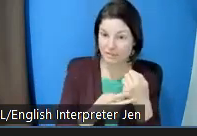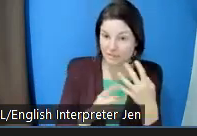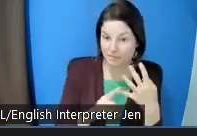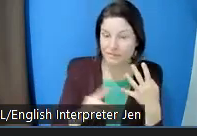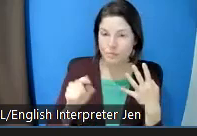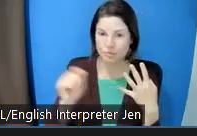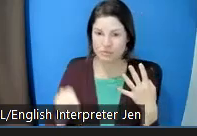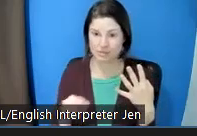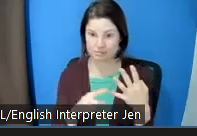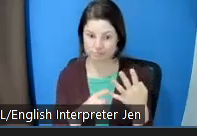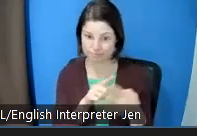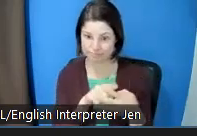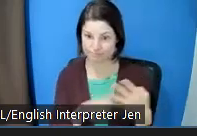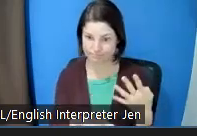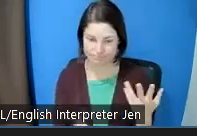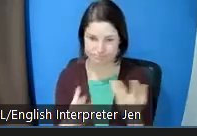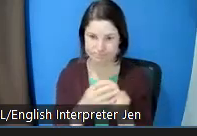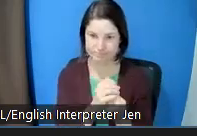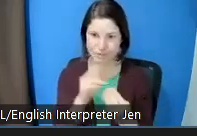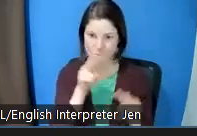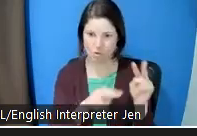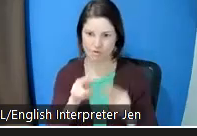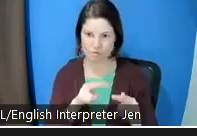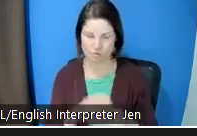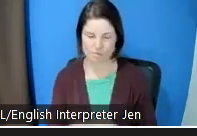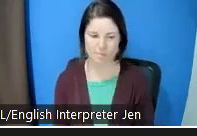So going through the application walkthrough.